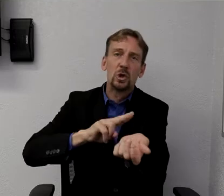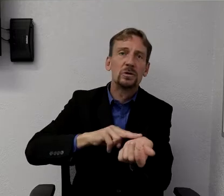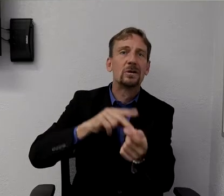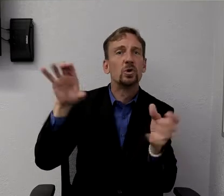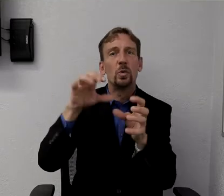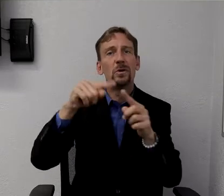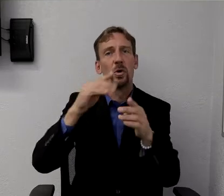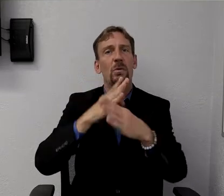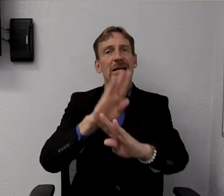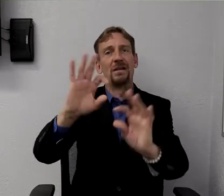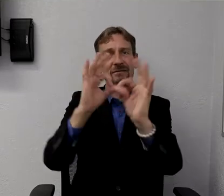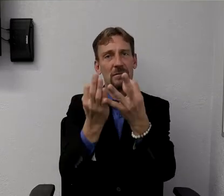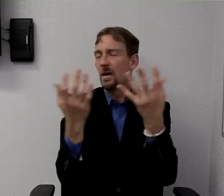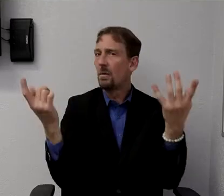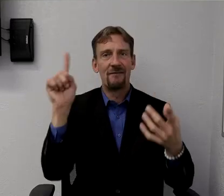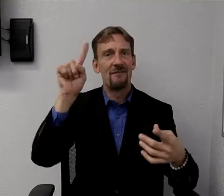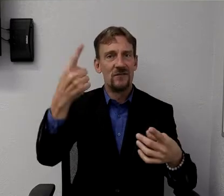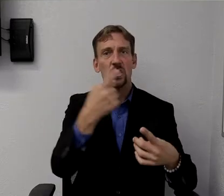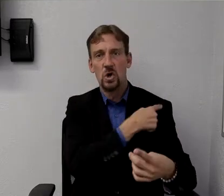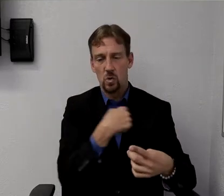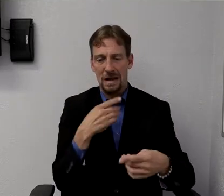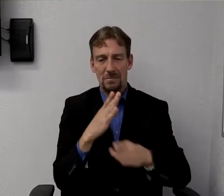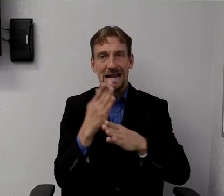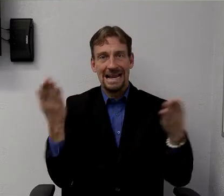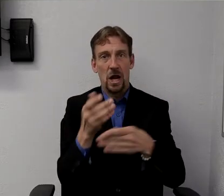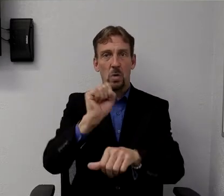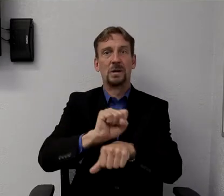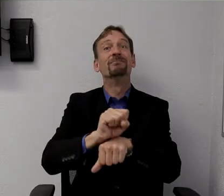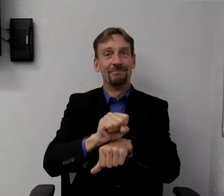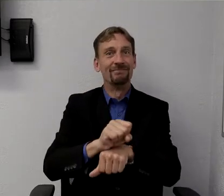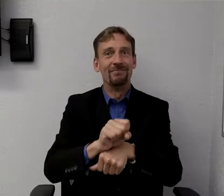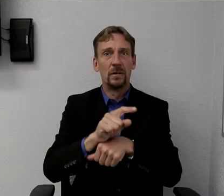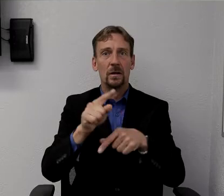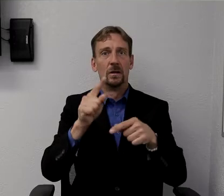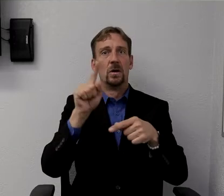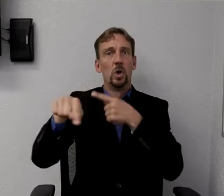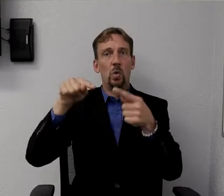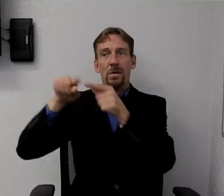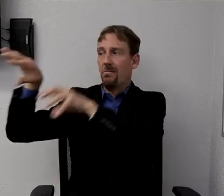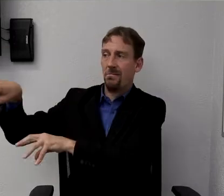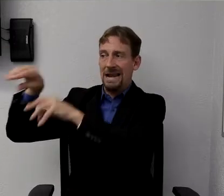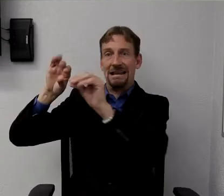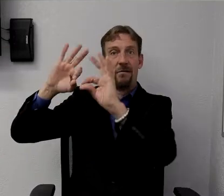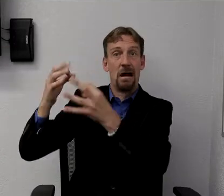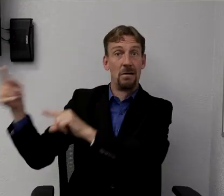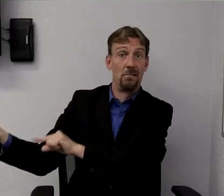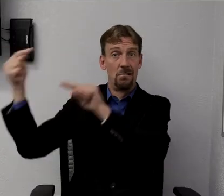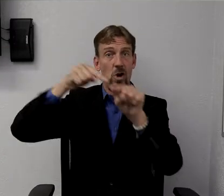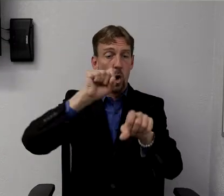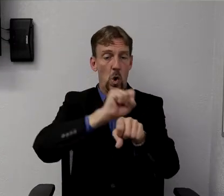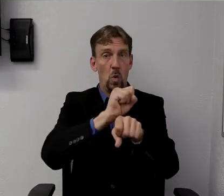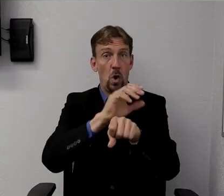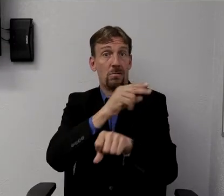here at work. So when they leave their families and come to work here, we make certain that